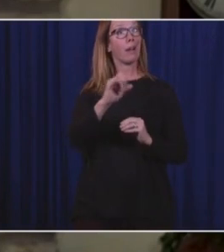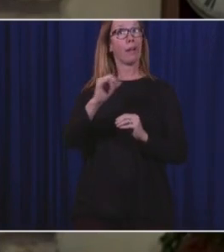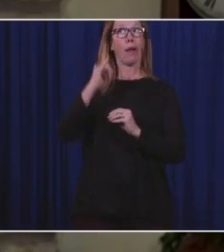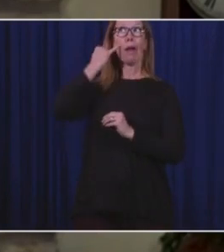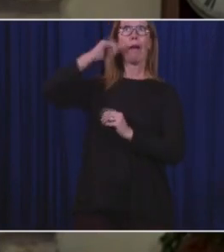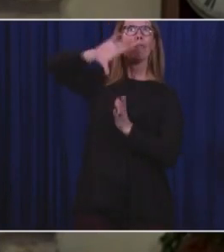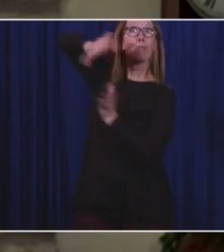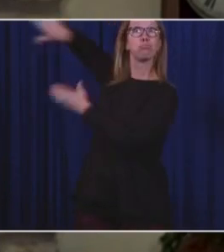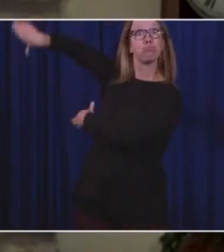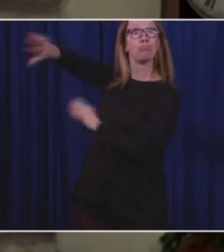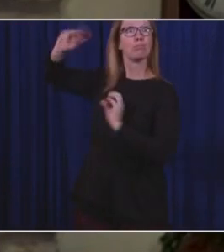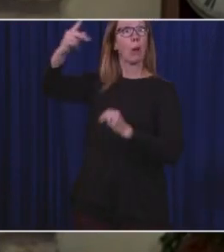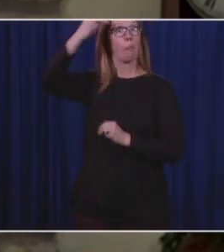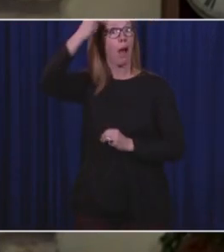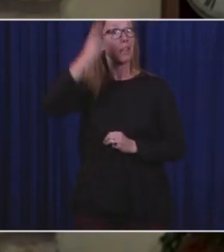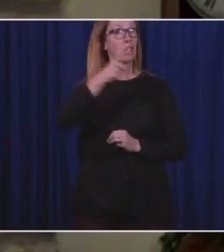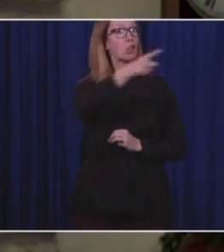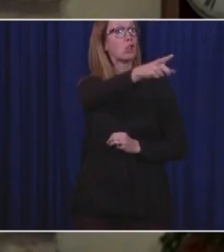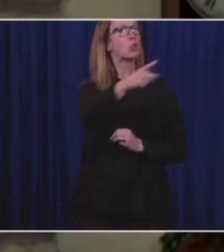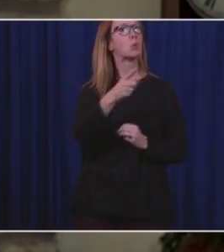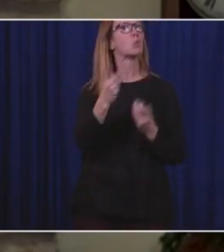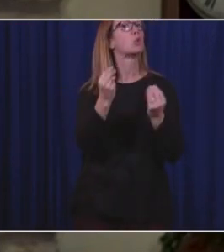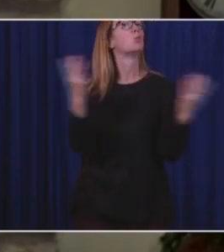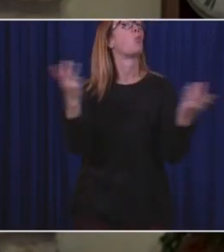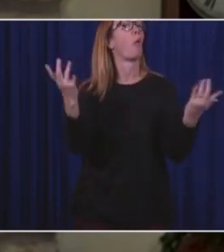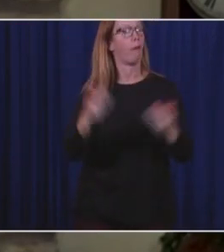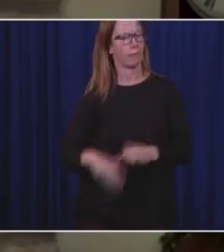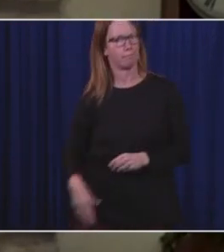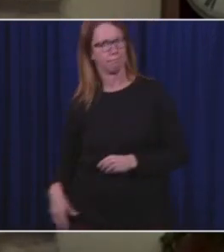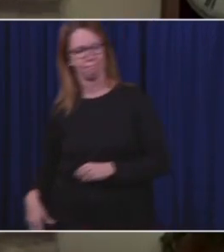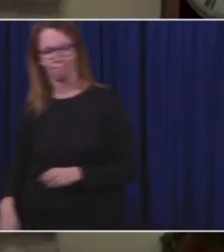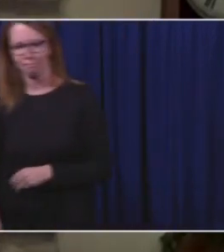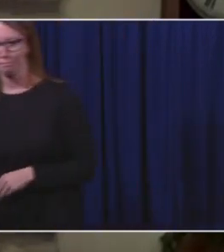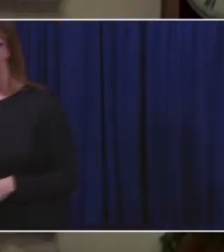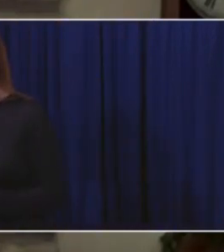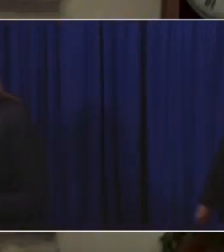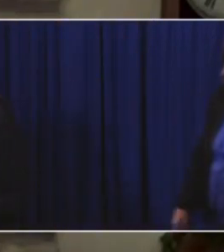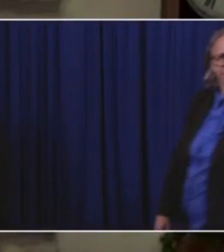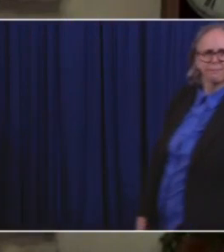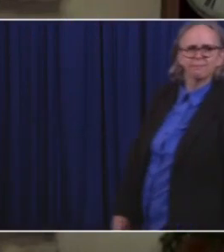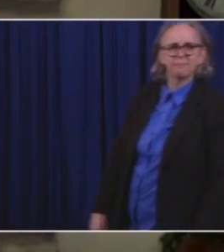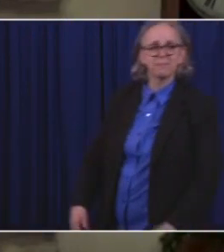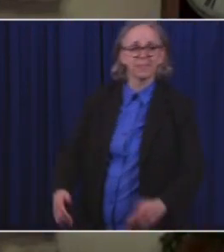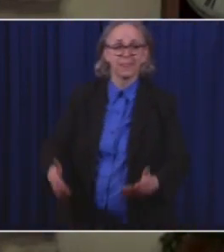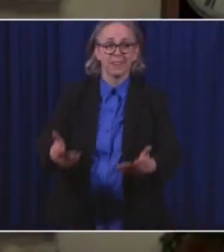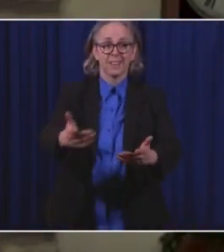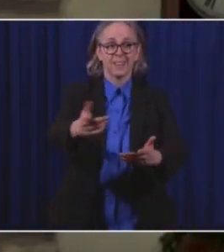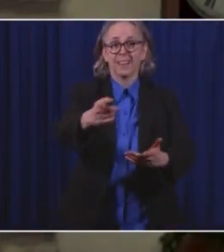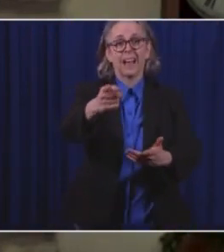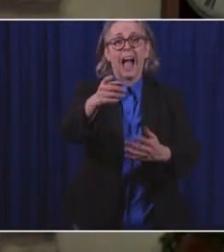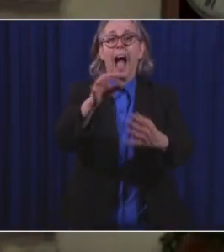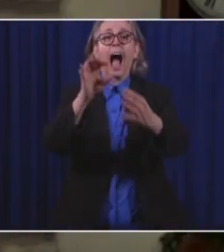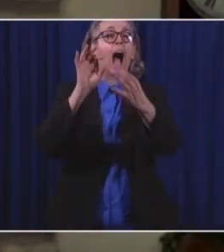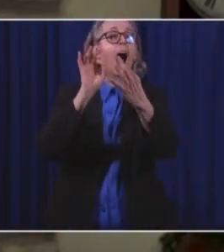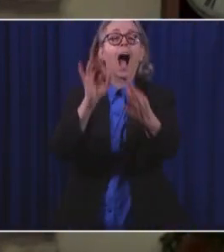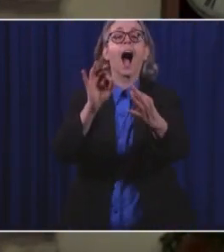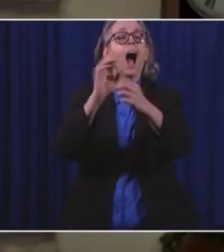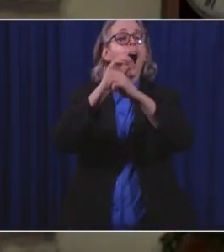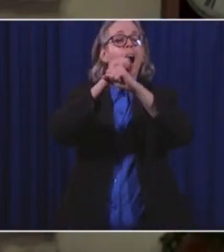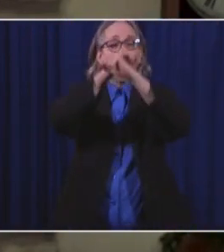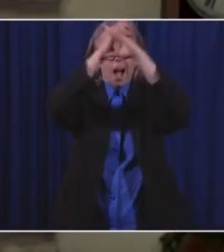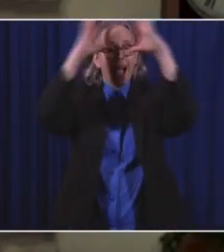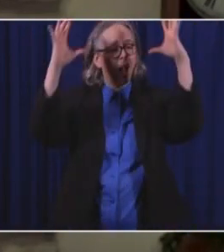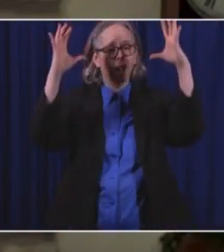enforcing Ohioans to do right now? Well, in the ideal world, we'd be doing what we're doing.